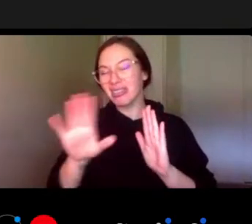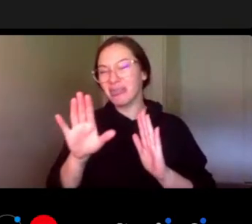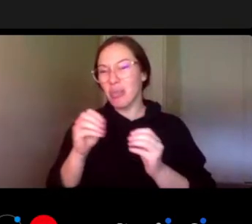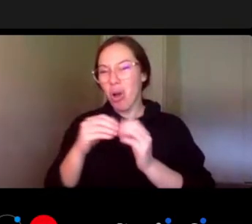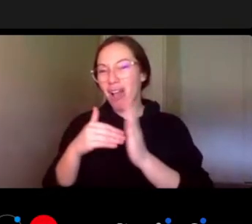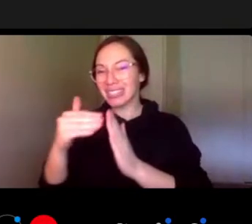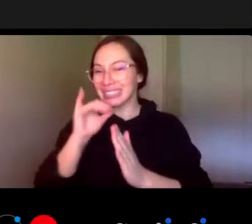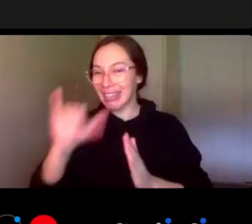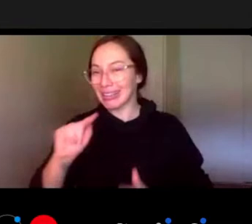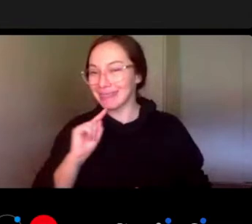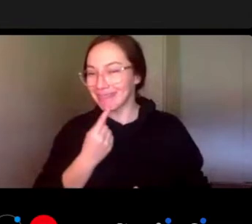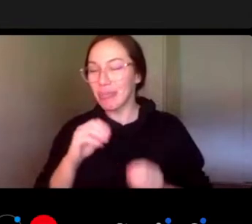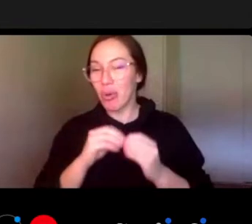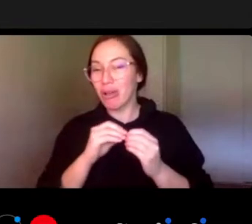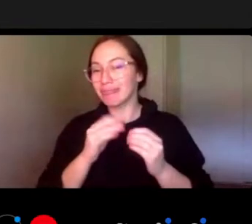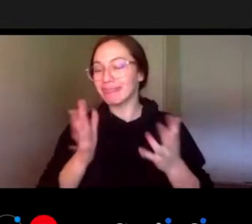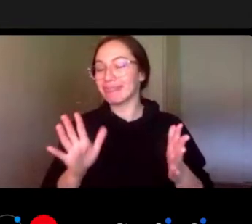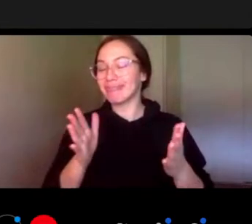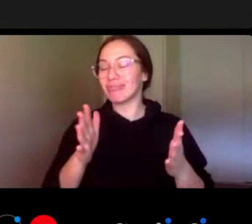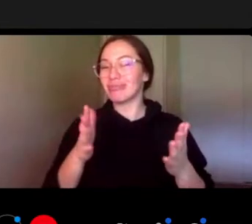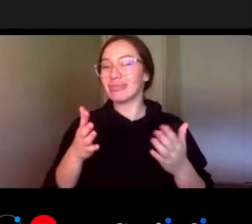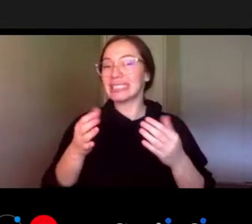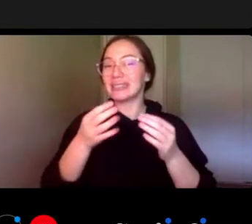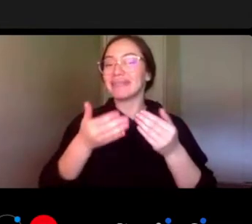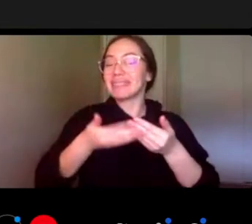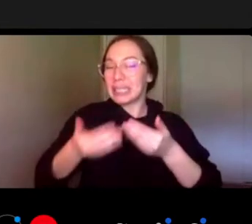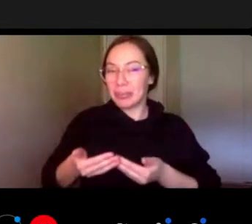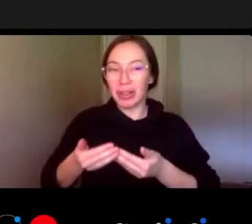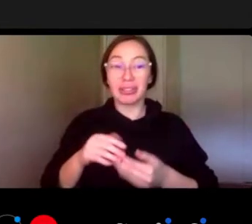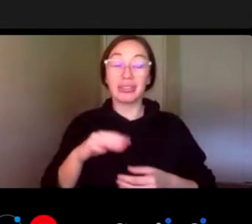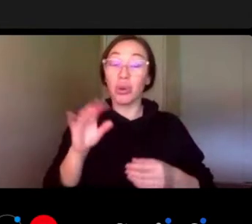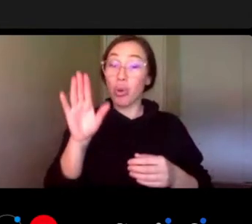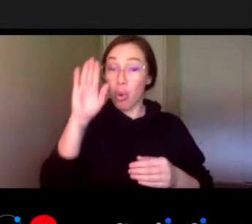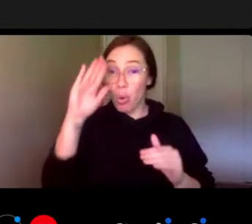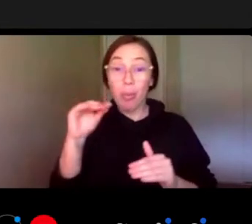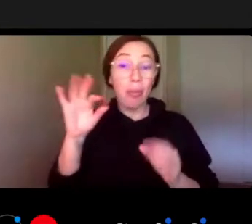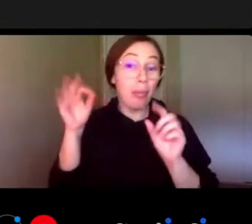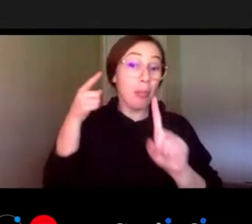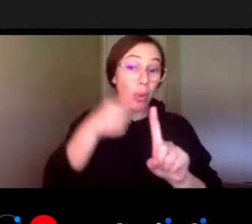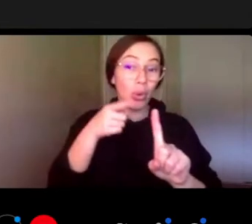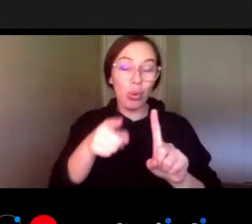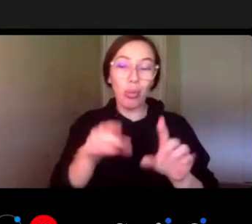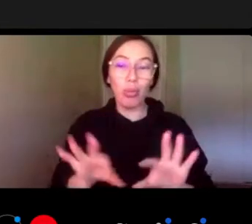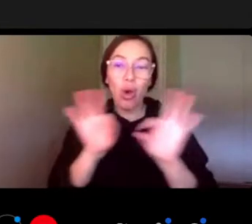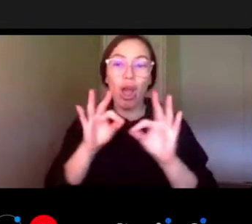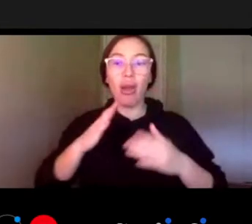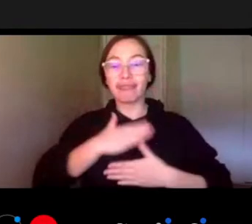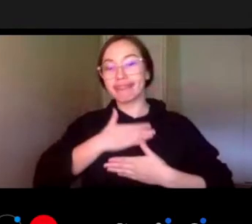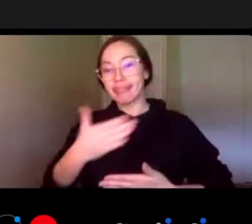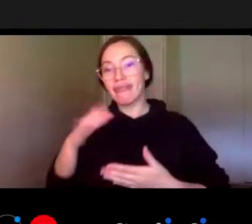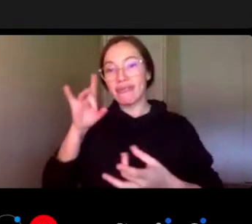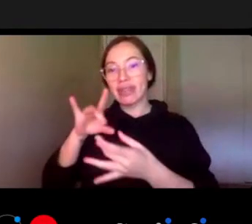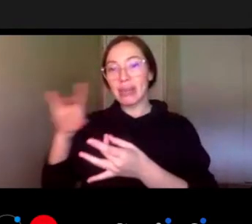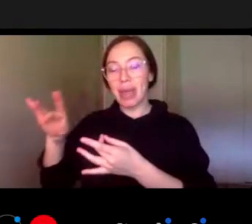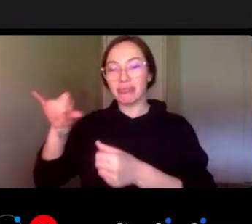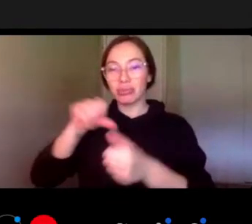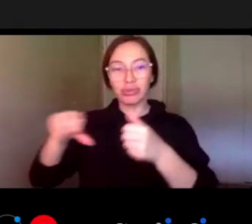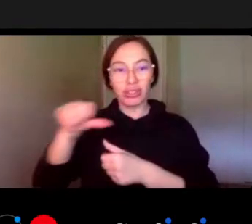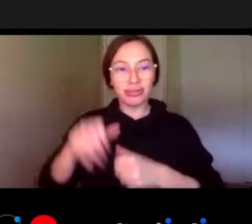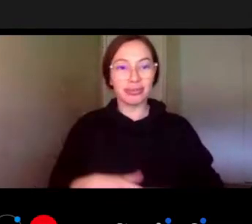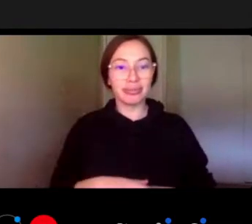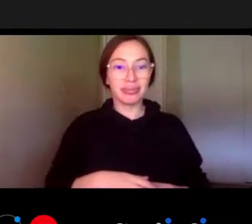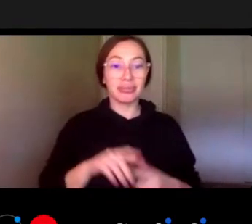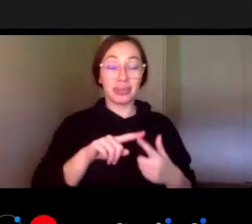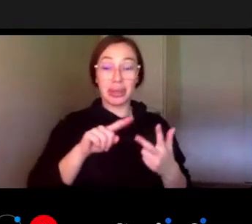those conversations and be open to getting feedback from your colleagues. Just in general, be good citizens and all that that